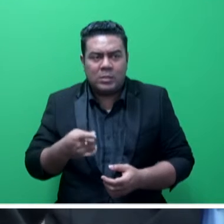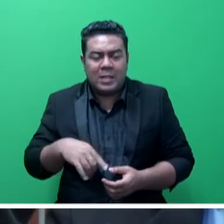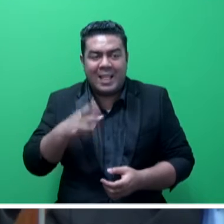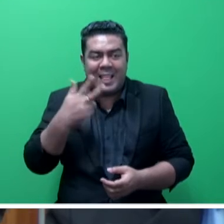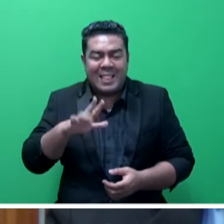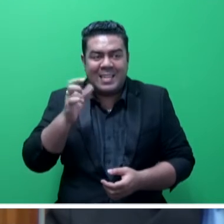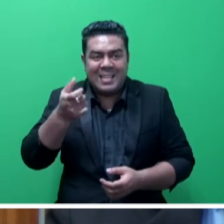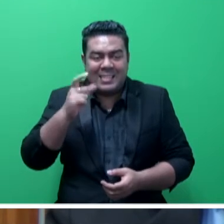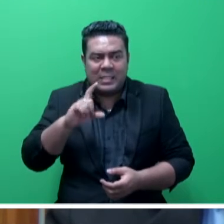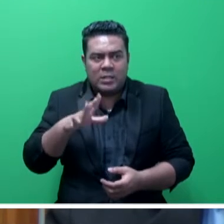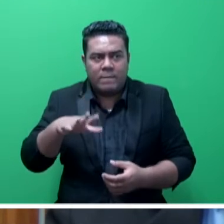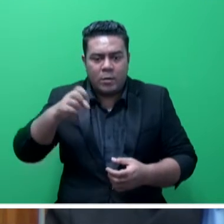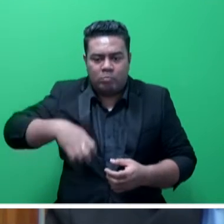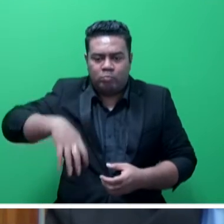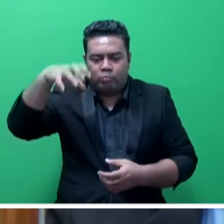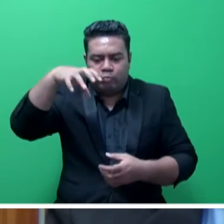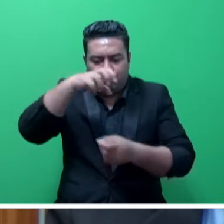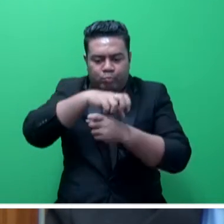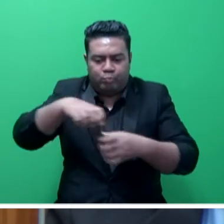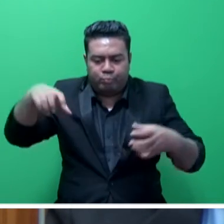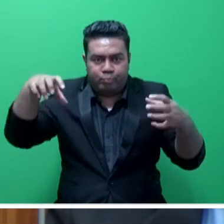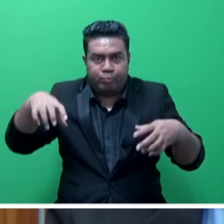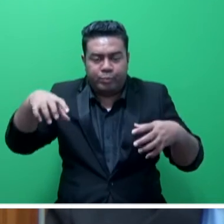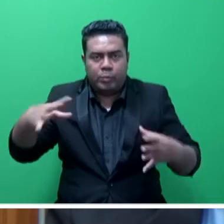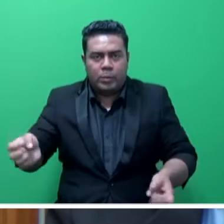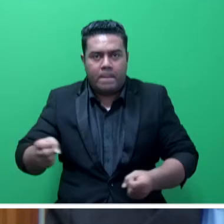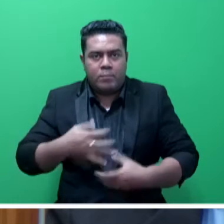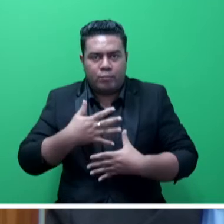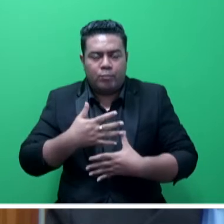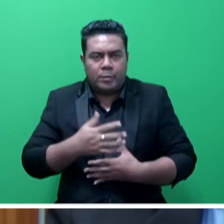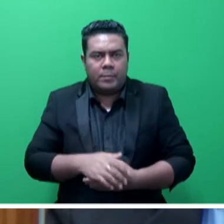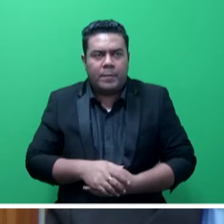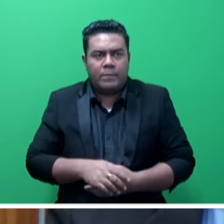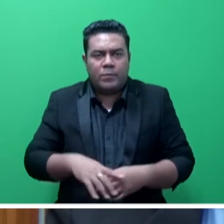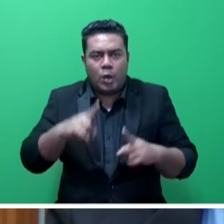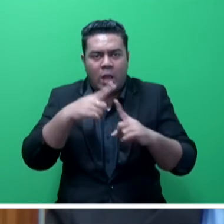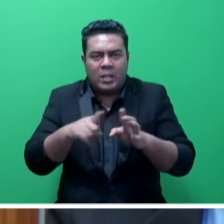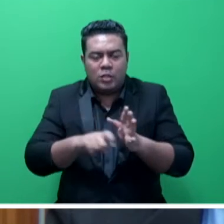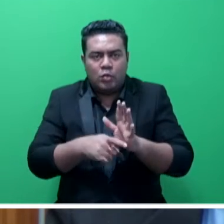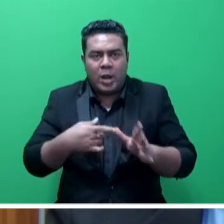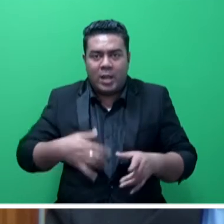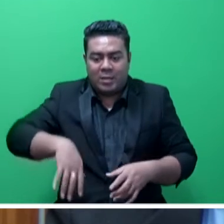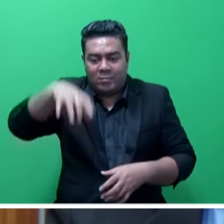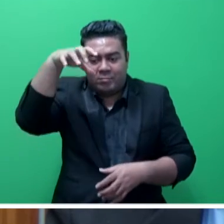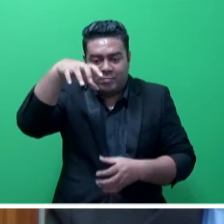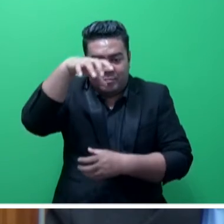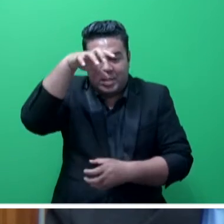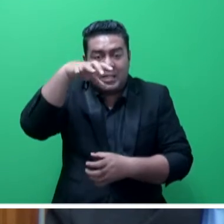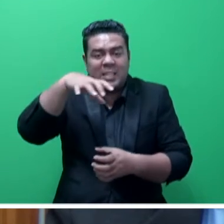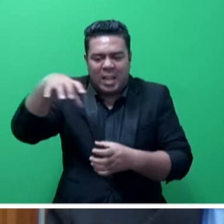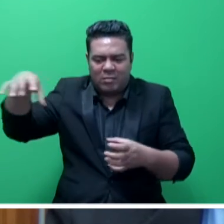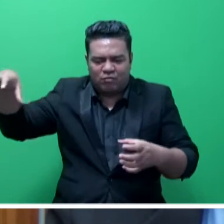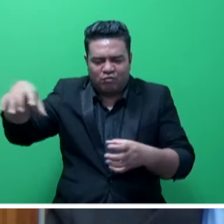302,295,089 cents floor-mounted Shimachu digital X-ray, which is top of the range. So this X-ray, which is a digital